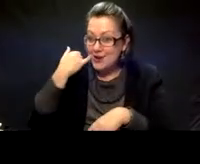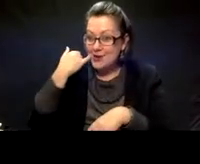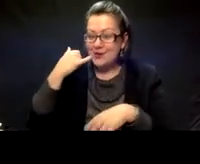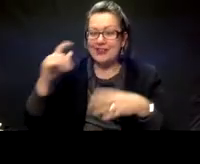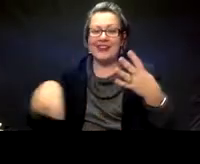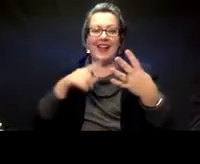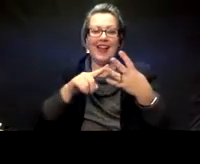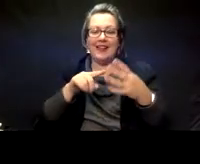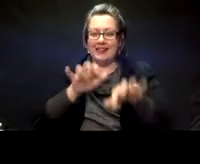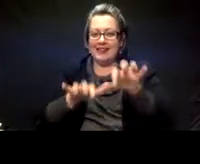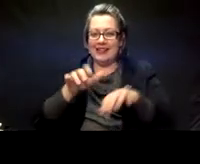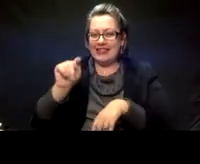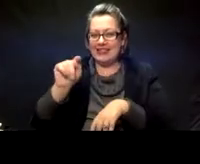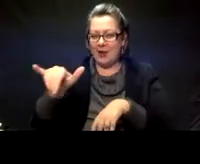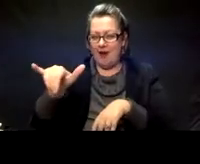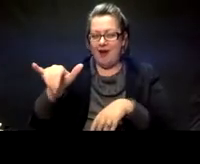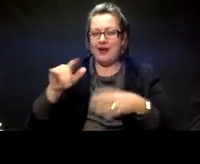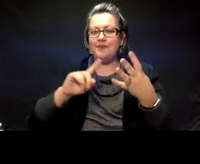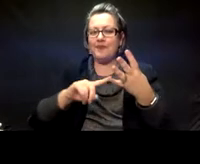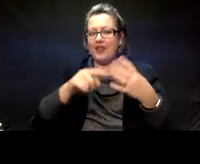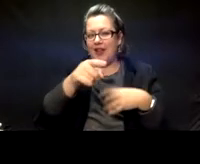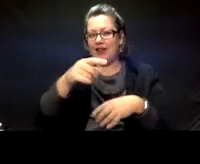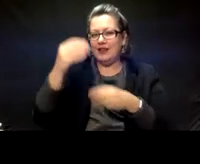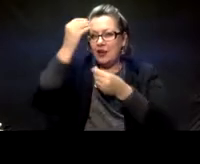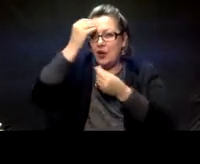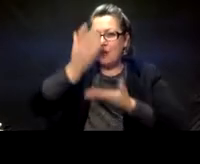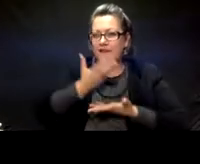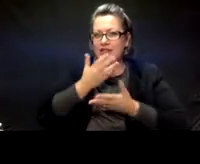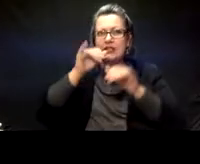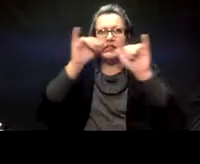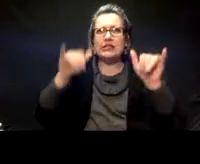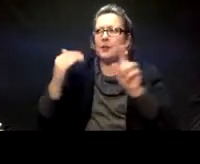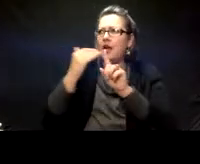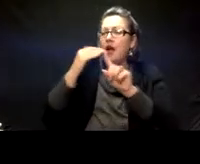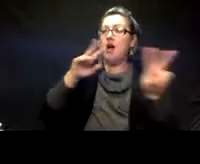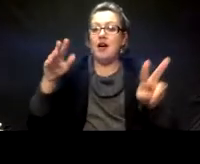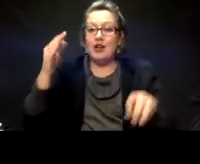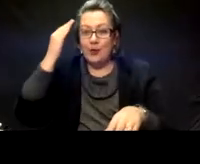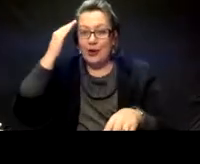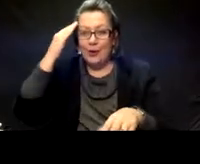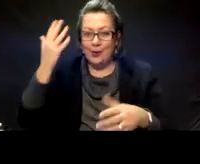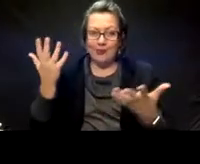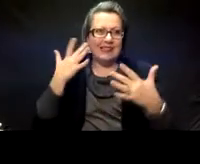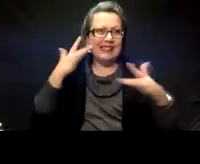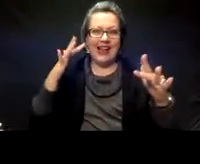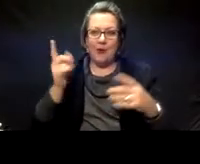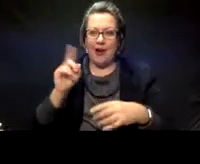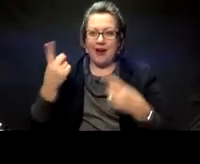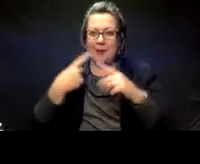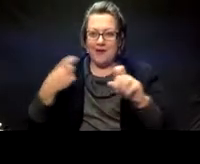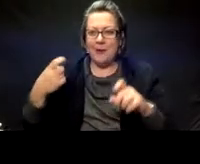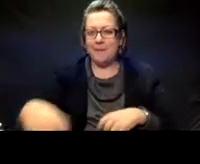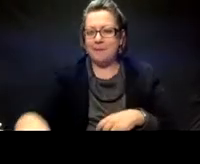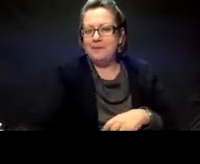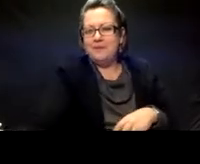There is captioned phones, teletypewriters, that's a TTY, and notification systems,